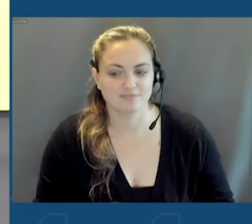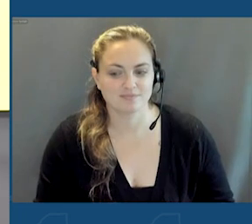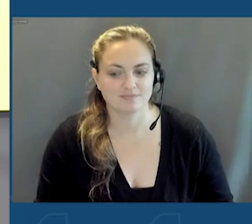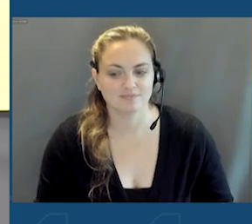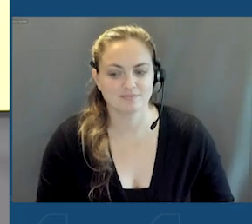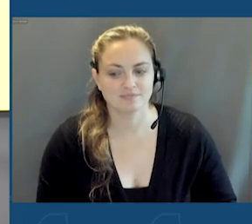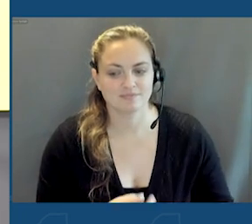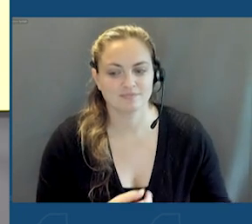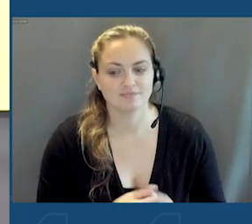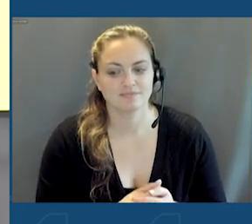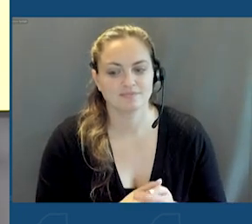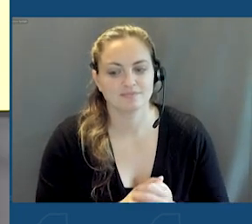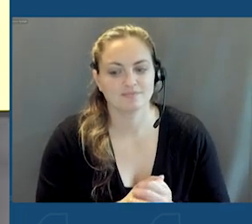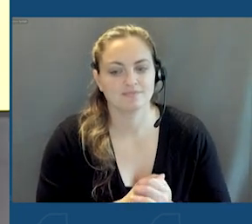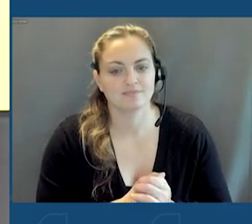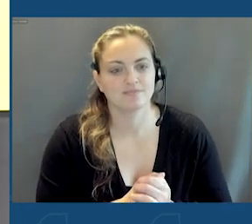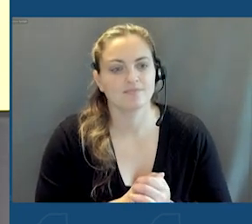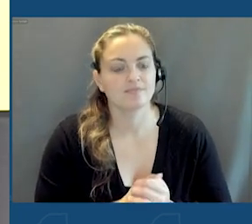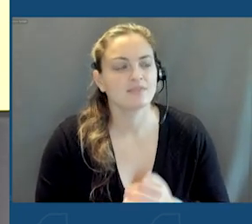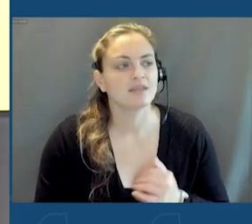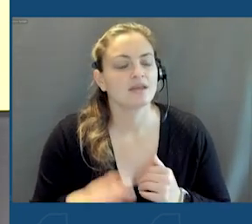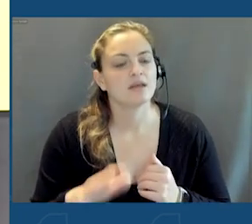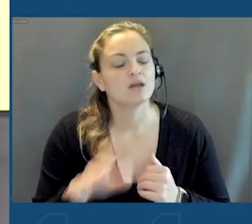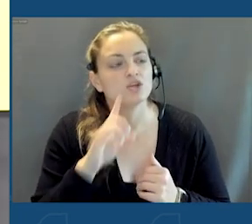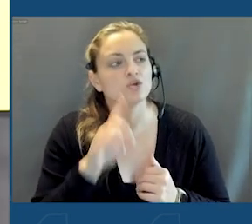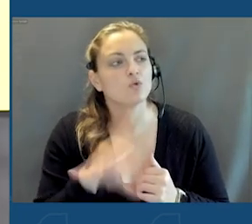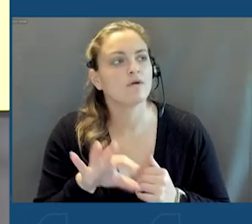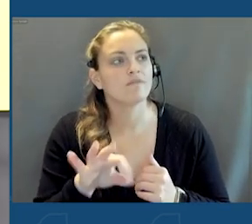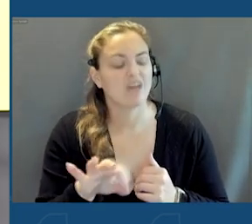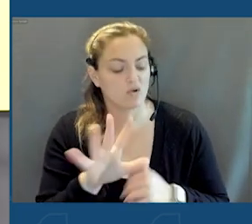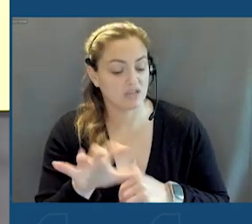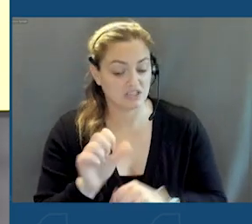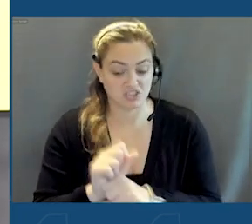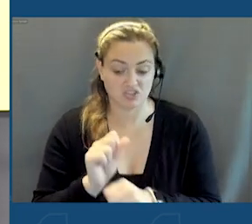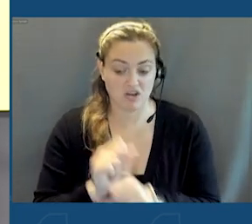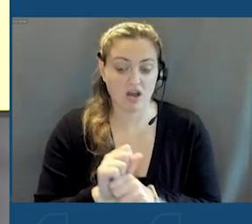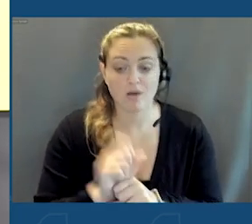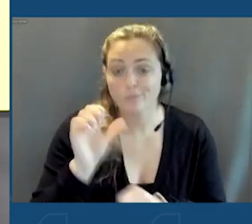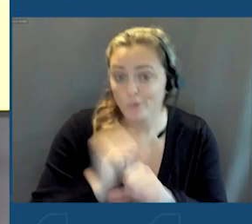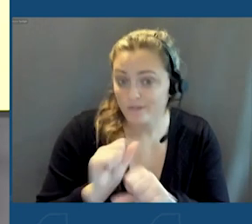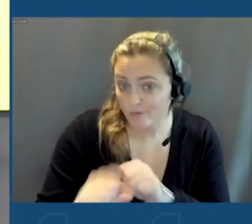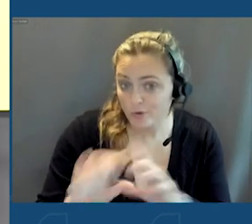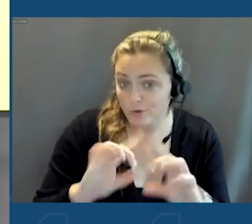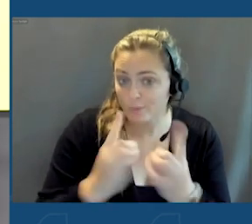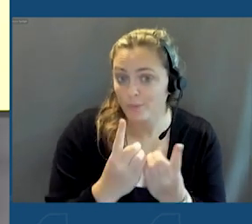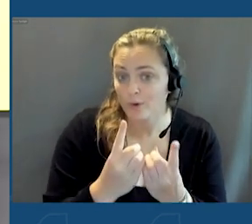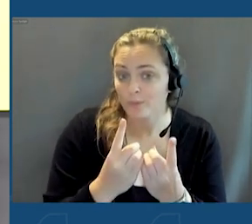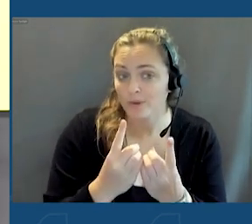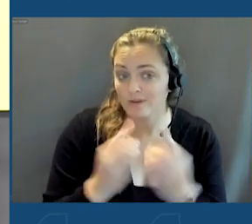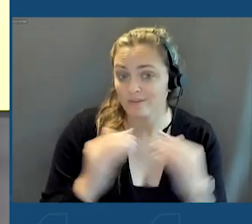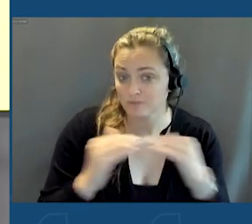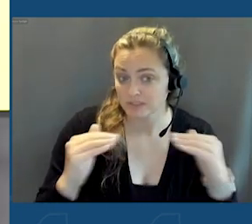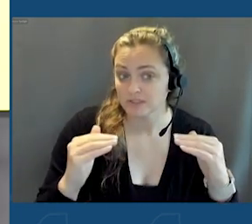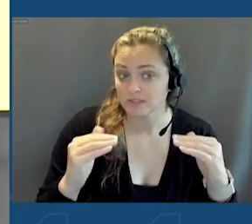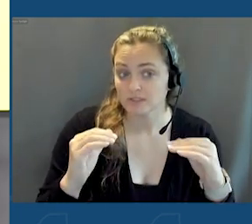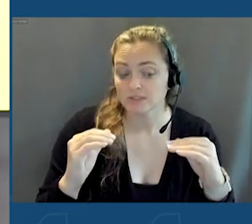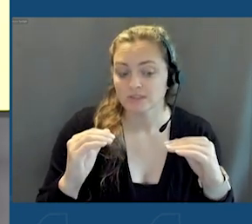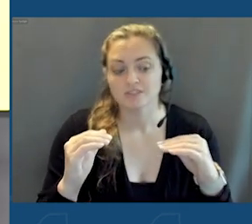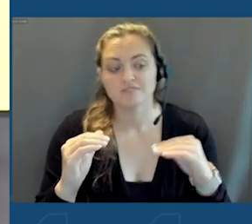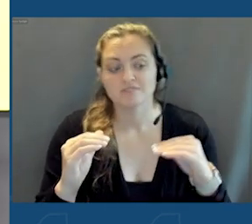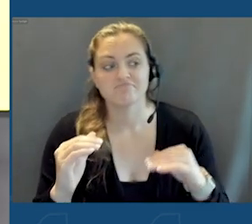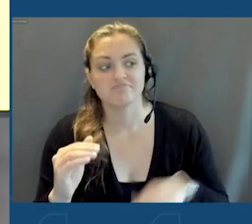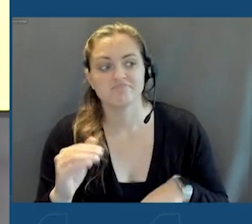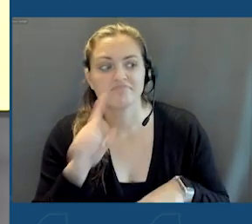He also found his calling working for the Department of Justice as a federal prosecutor working on homicides in our